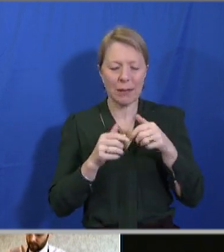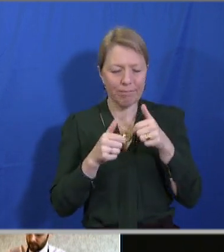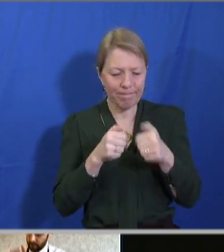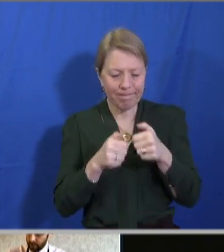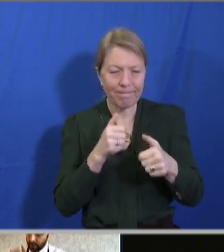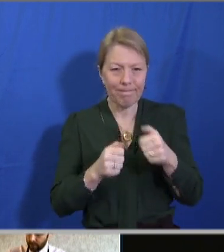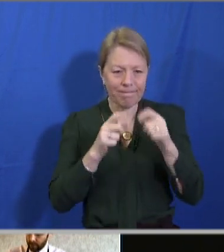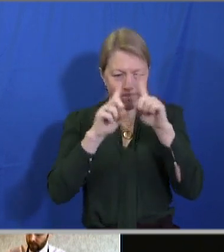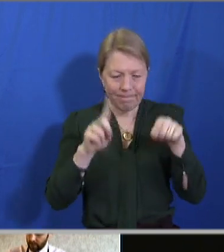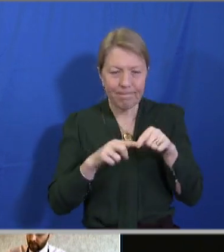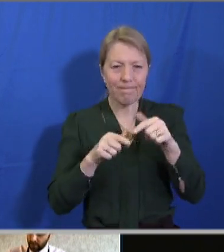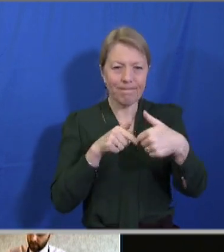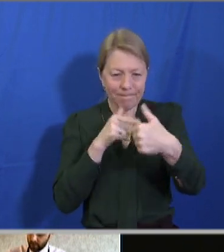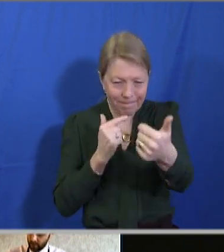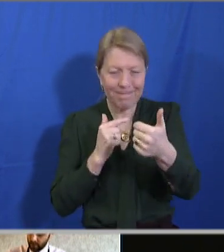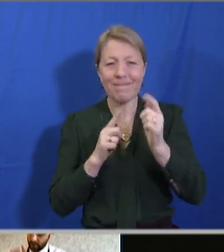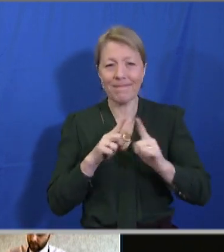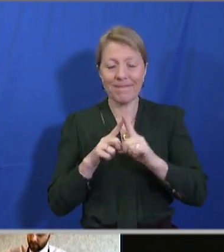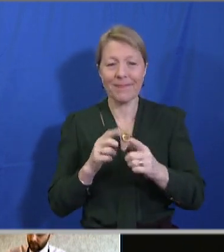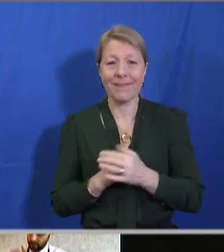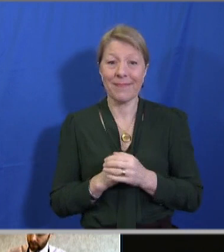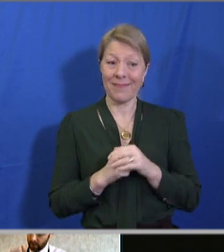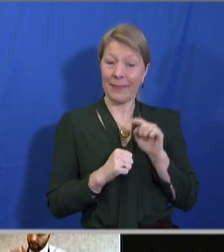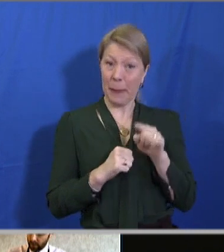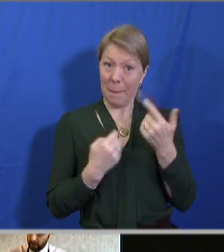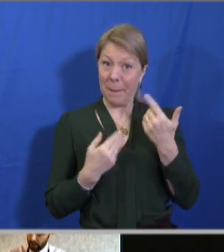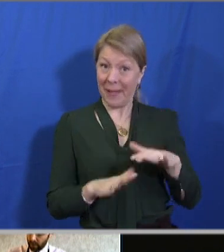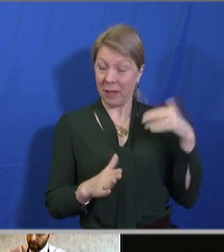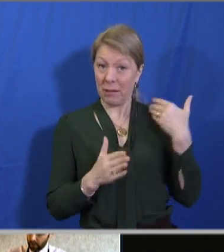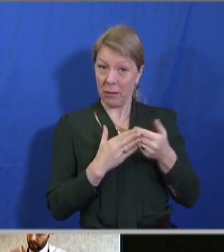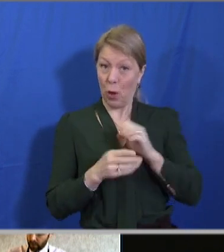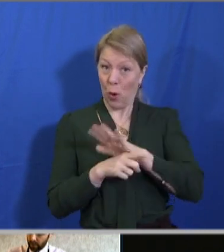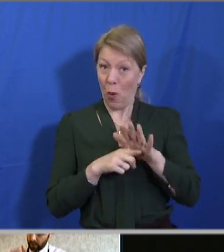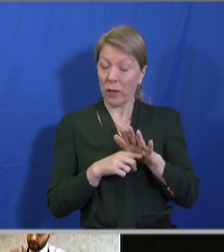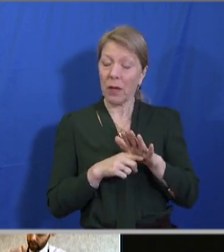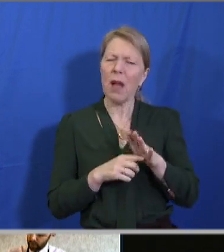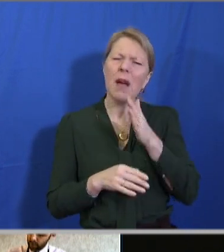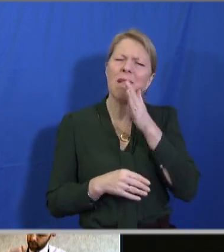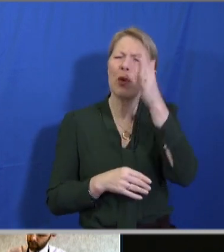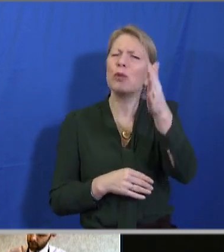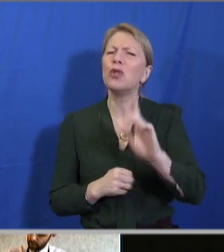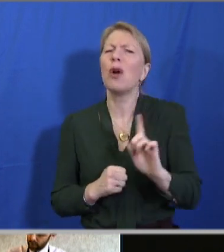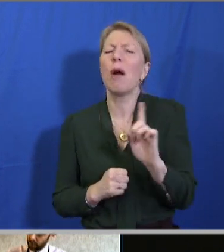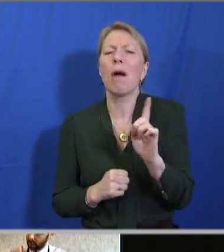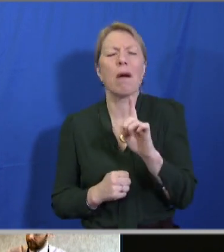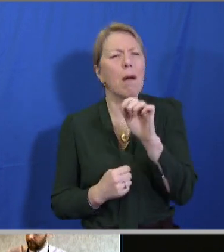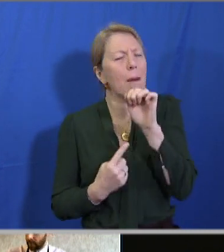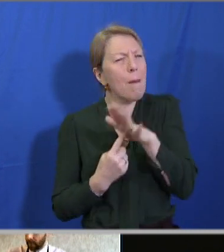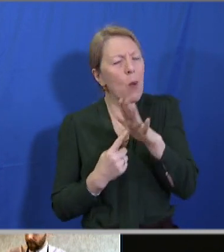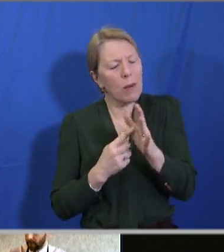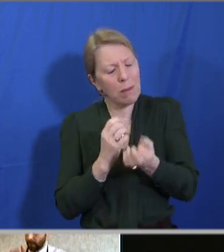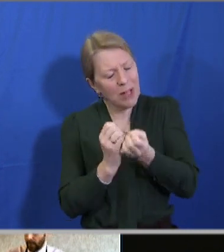So looking to the future, it's crucial that we work together to ensure primary care services are able to deliver high